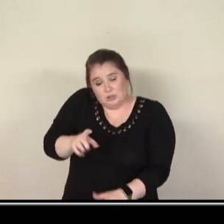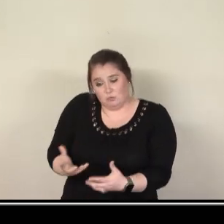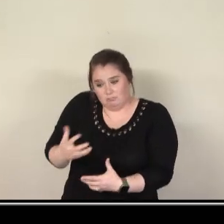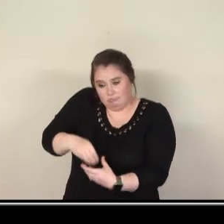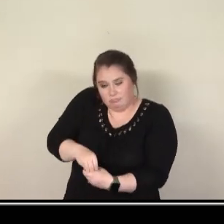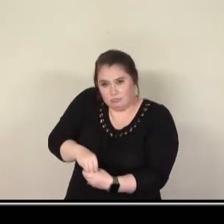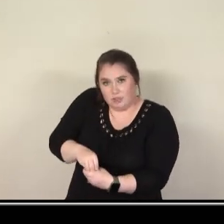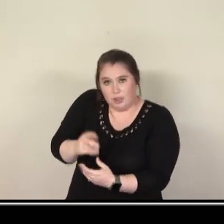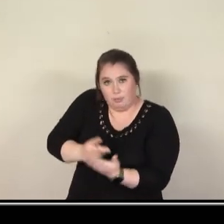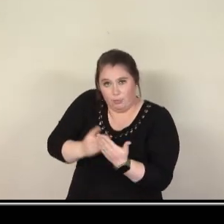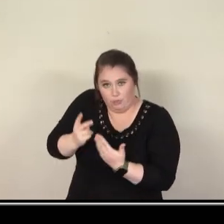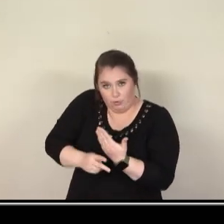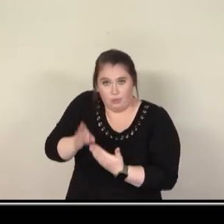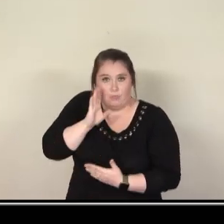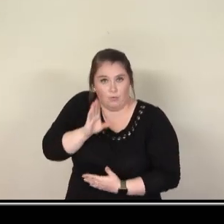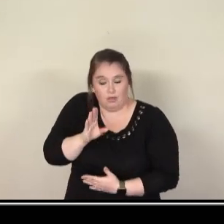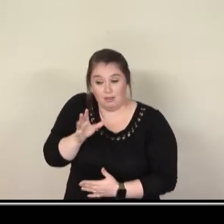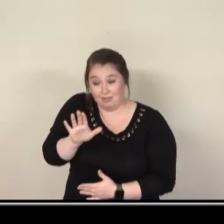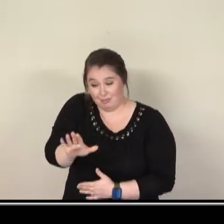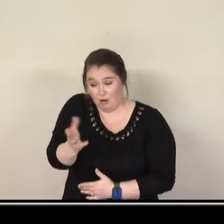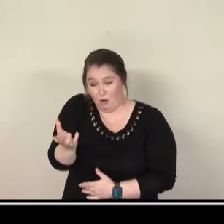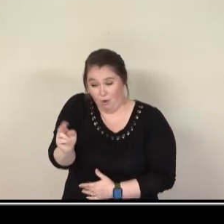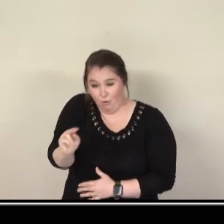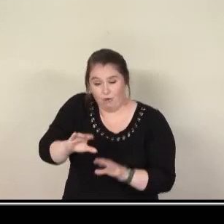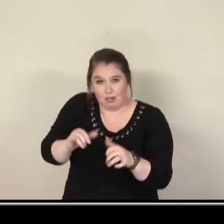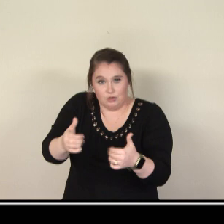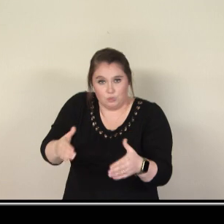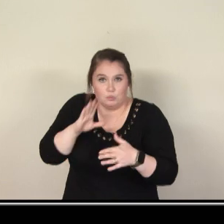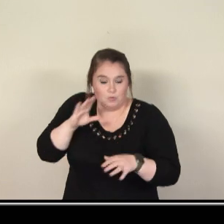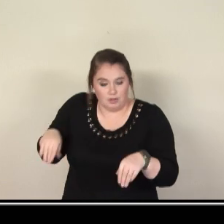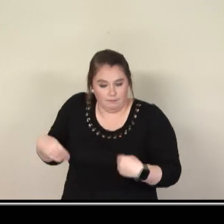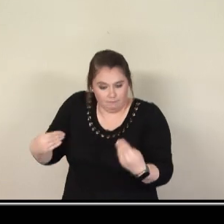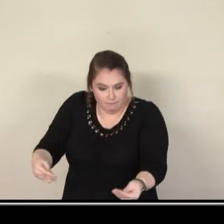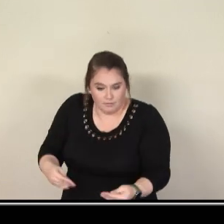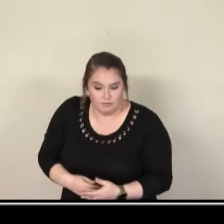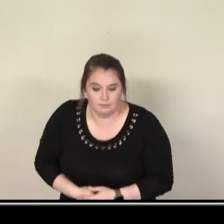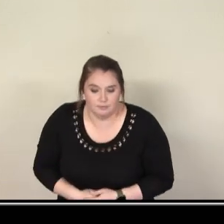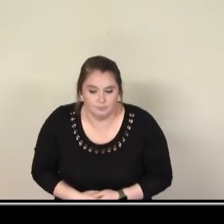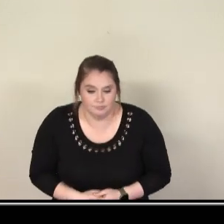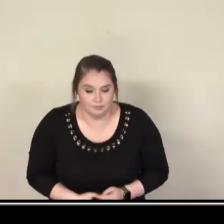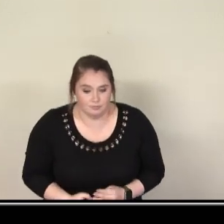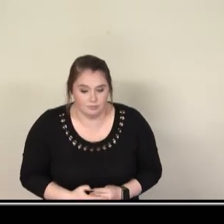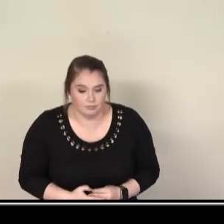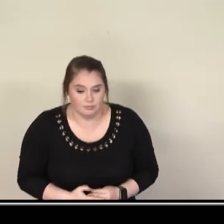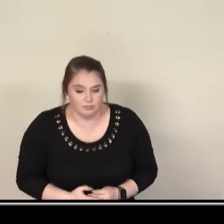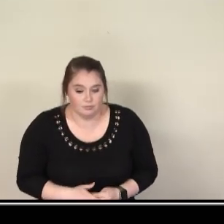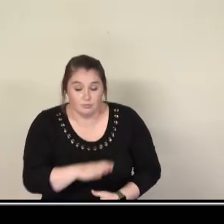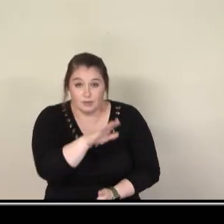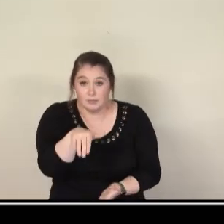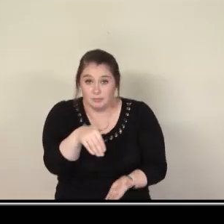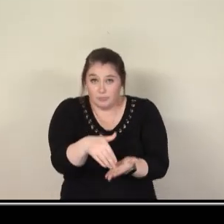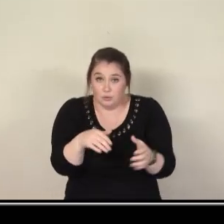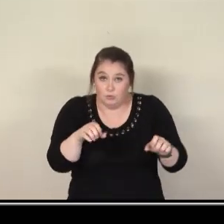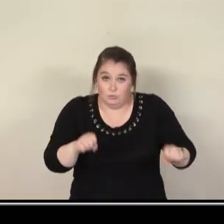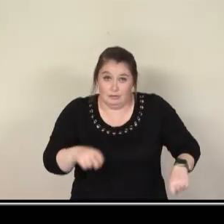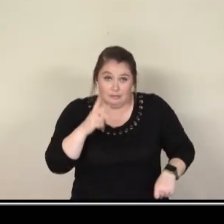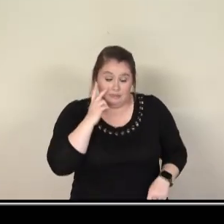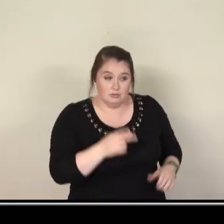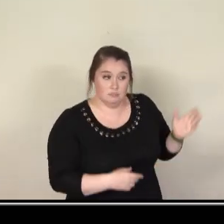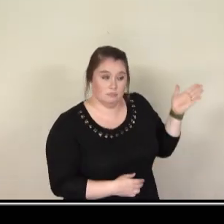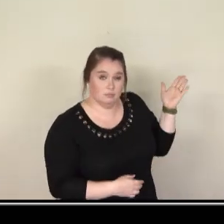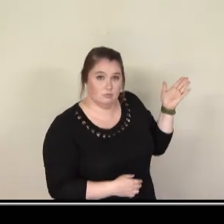the program and getting them their own classrooms there. And then you'll see that middle bar, again, is another